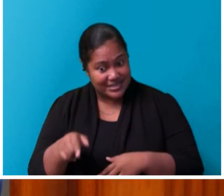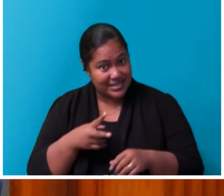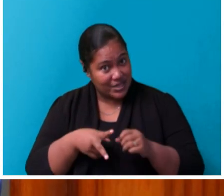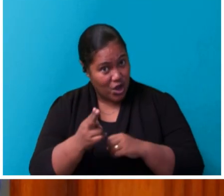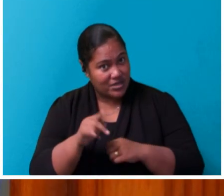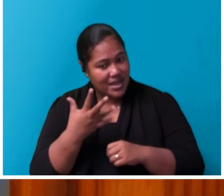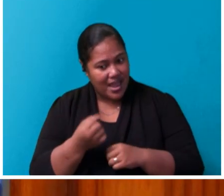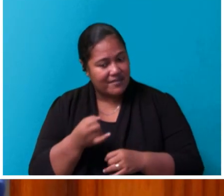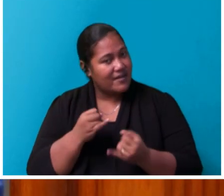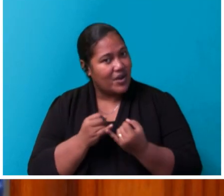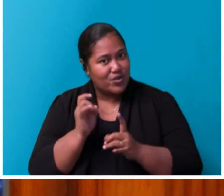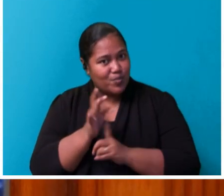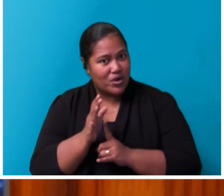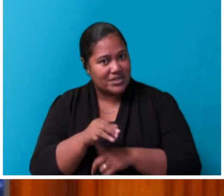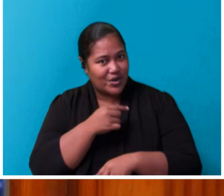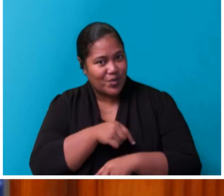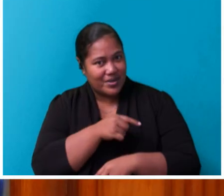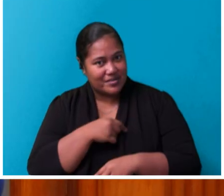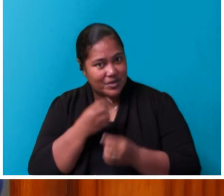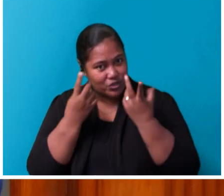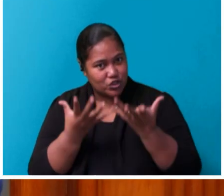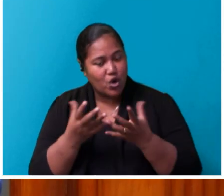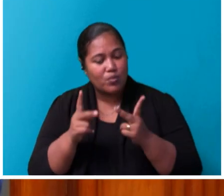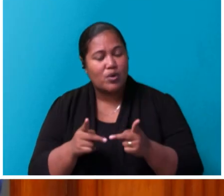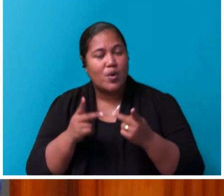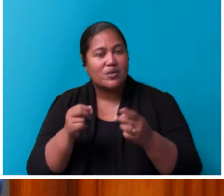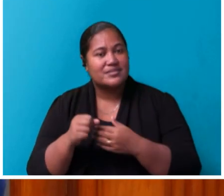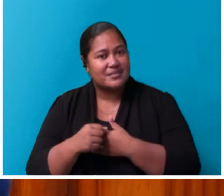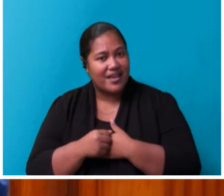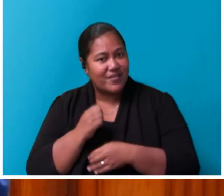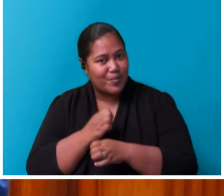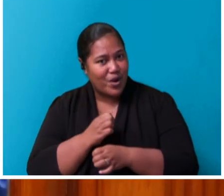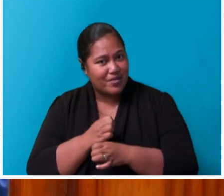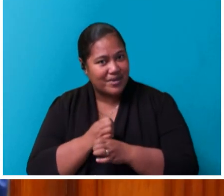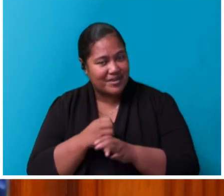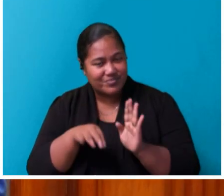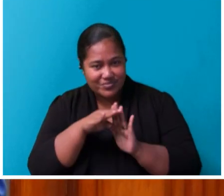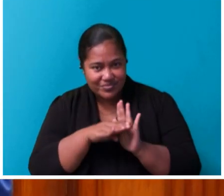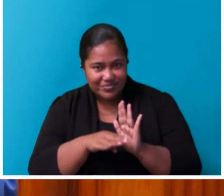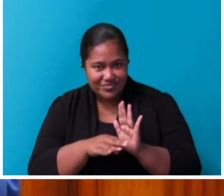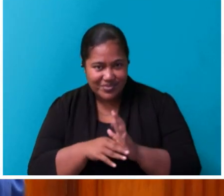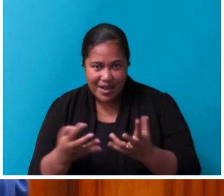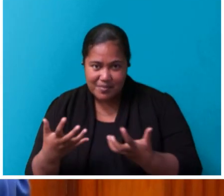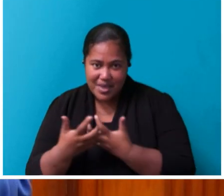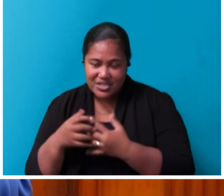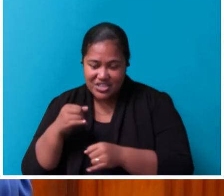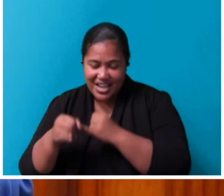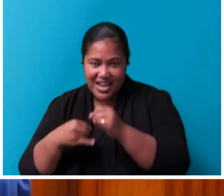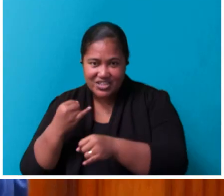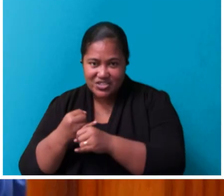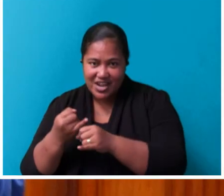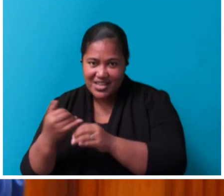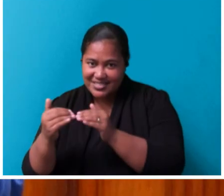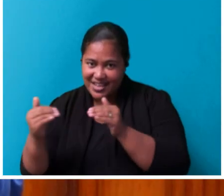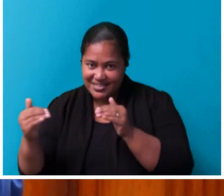step in our commitment to promoting safe and fair employment conditions in accordance with international and regional standards.